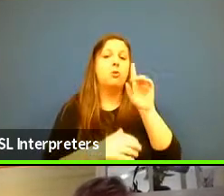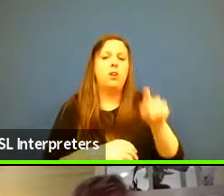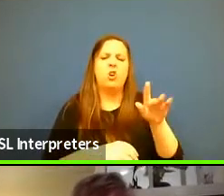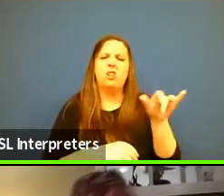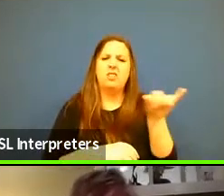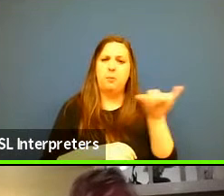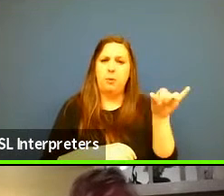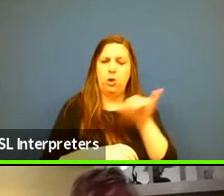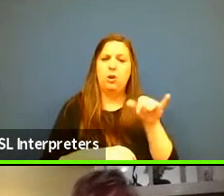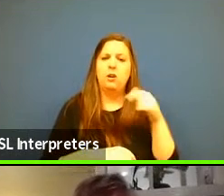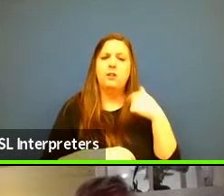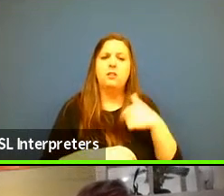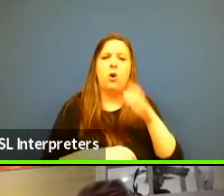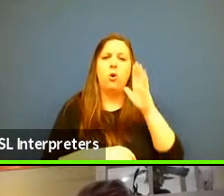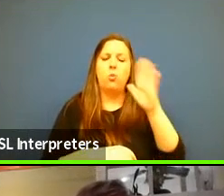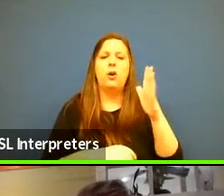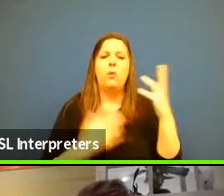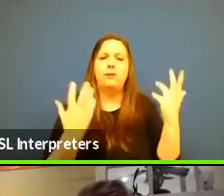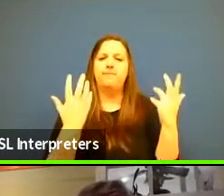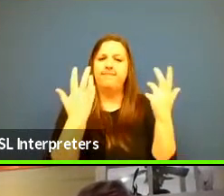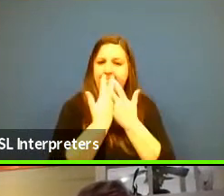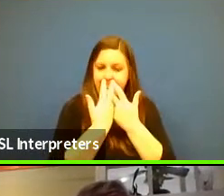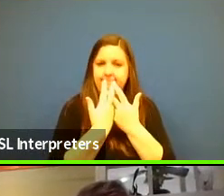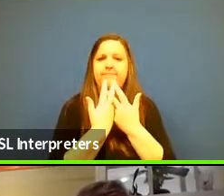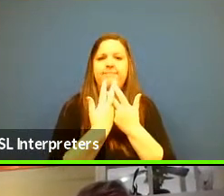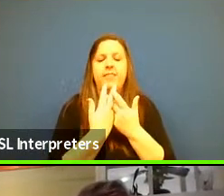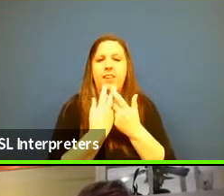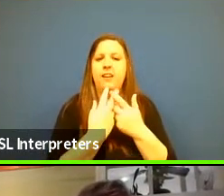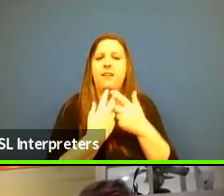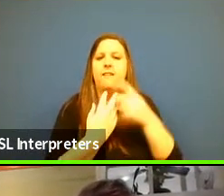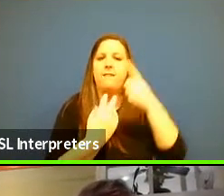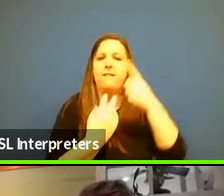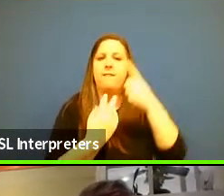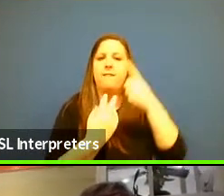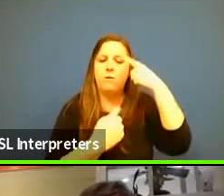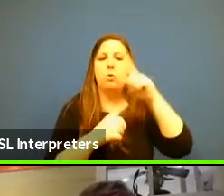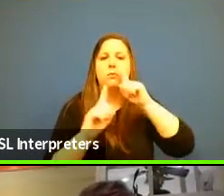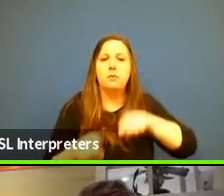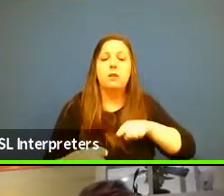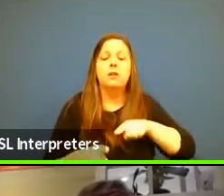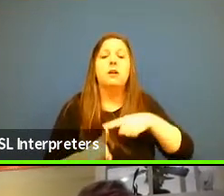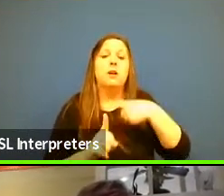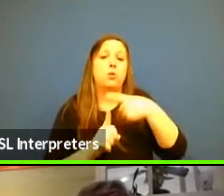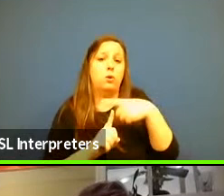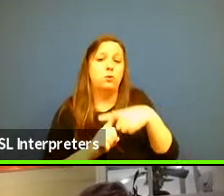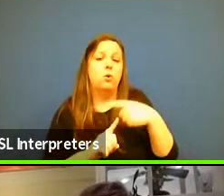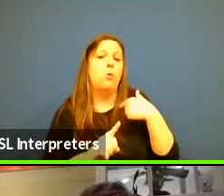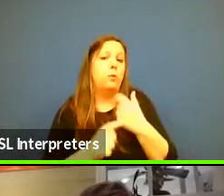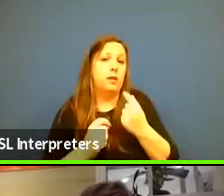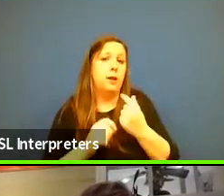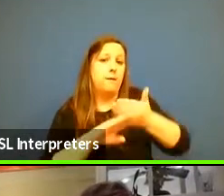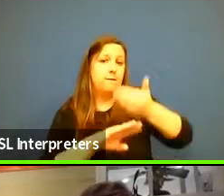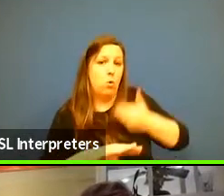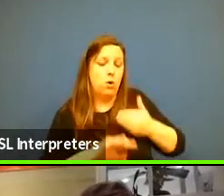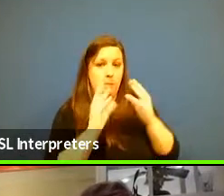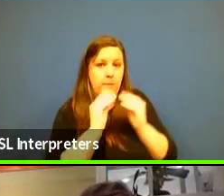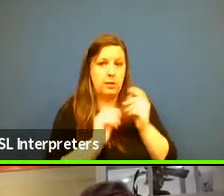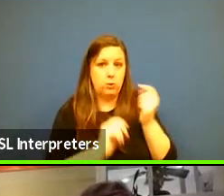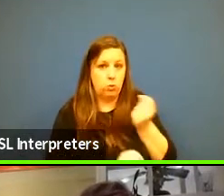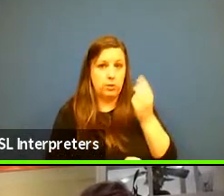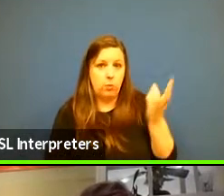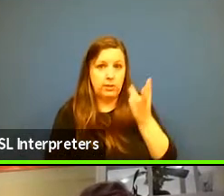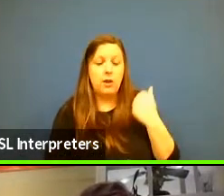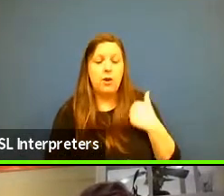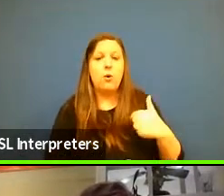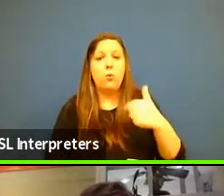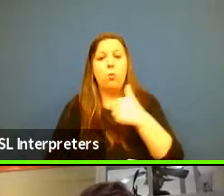we will merge those questions together. And in addition, what we did prior to having our sessions on Tuesday and Wednesday was we